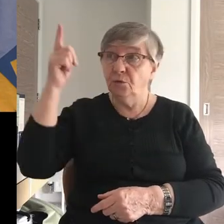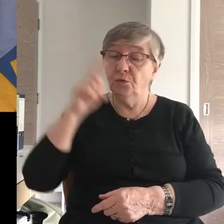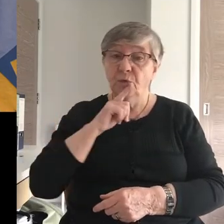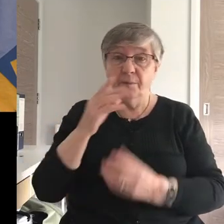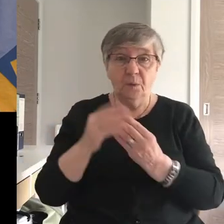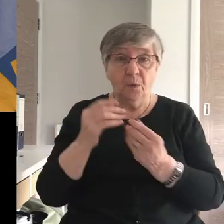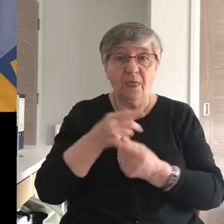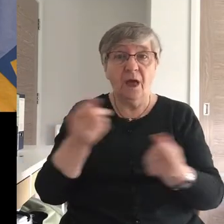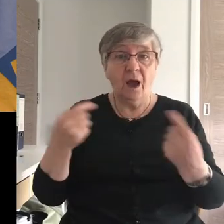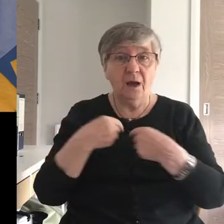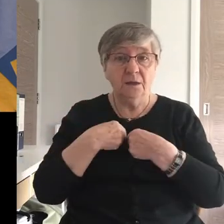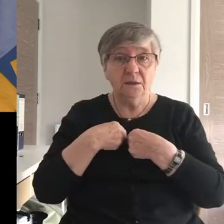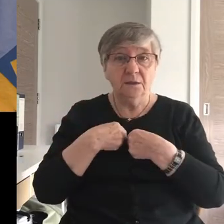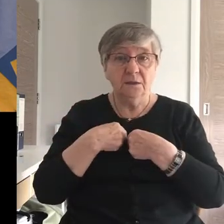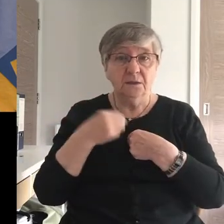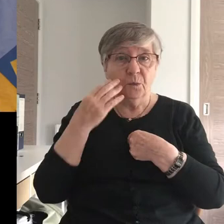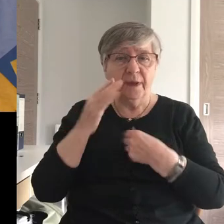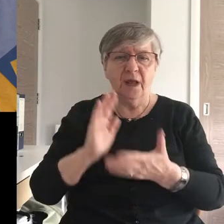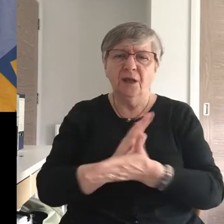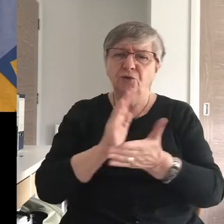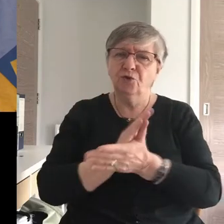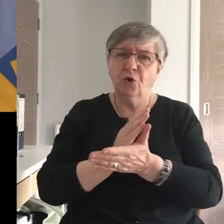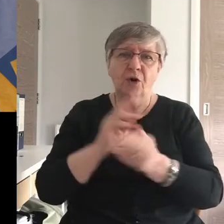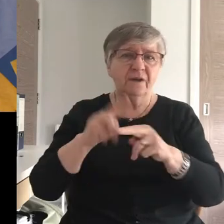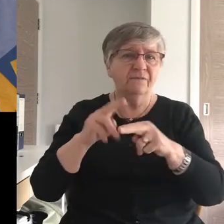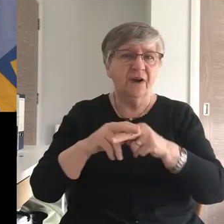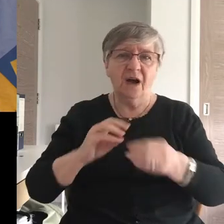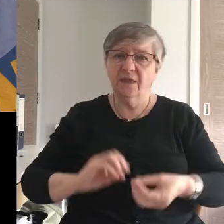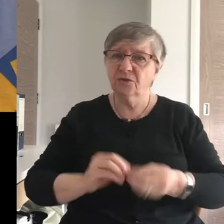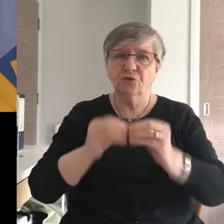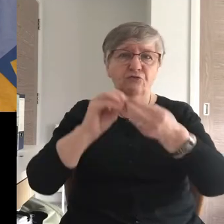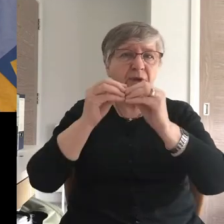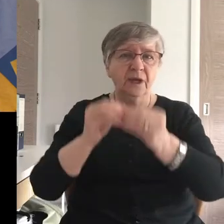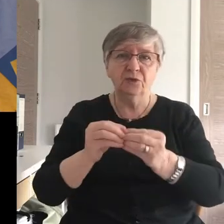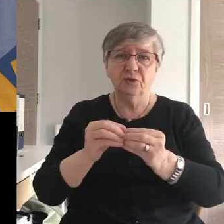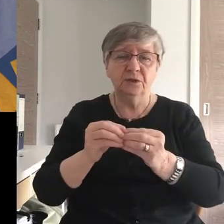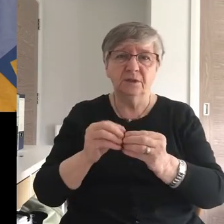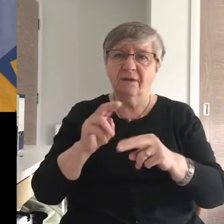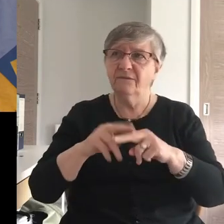You've been with us as we've enjoyed the Father's creation, as we've enjoyed the